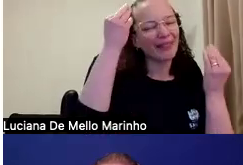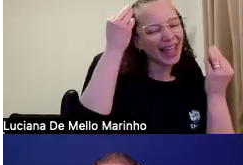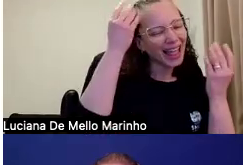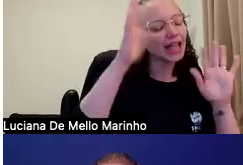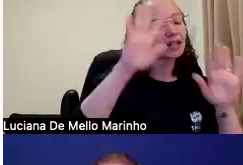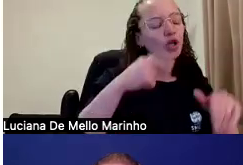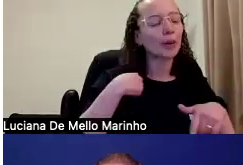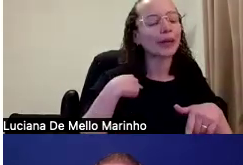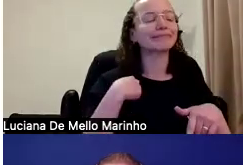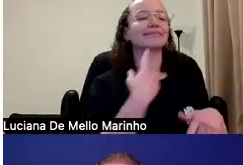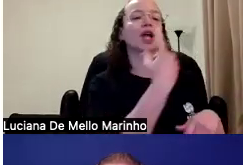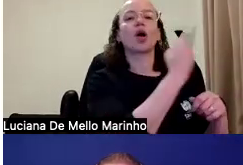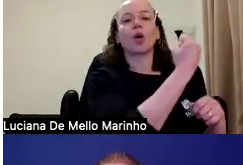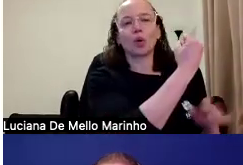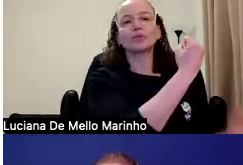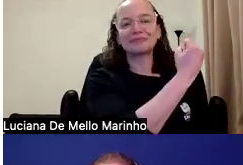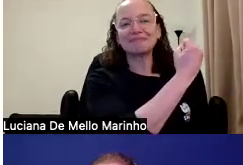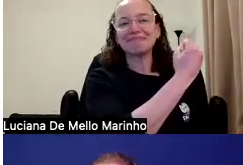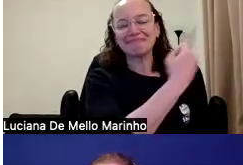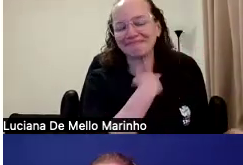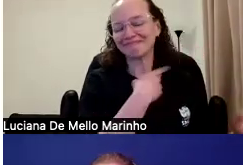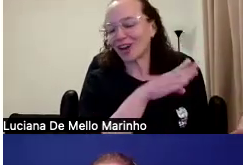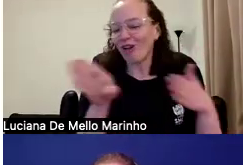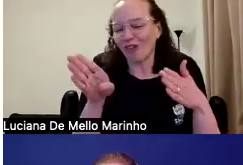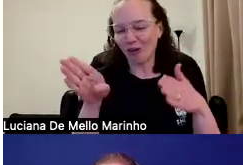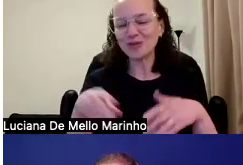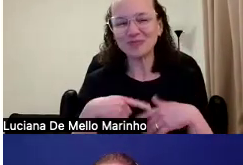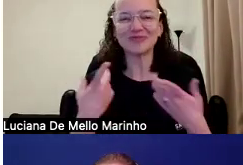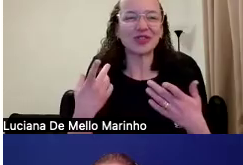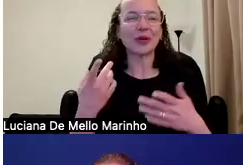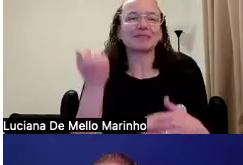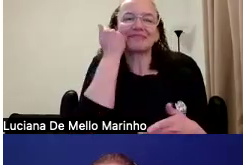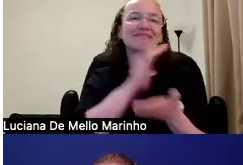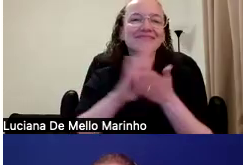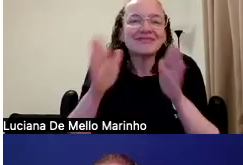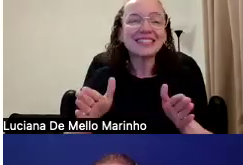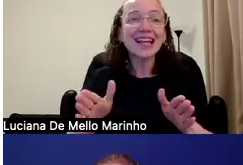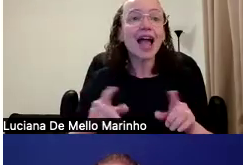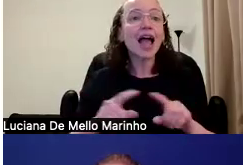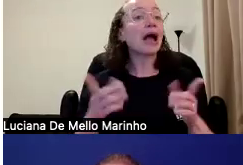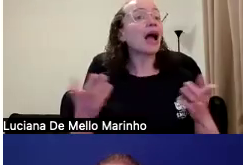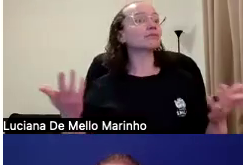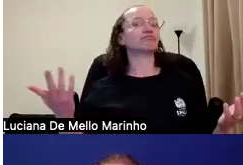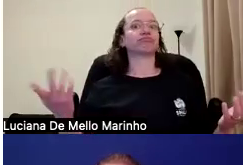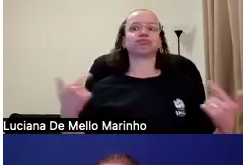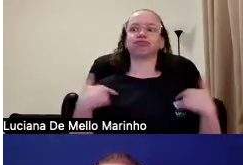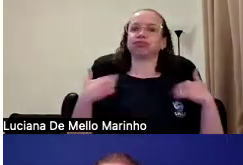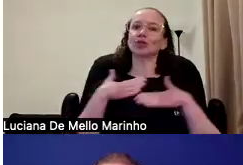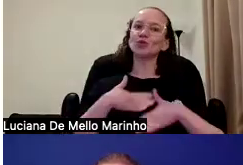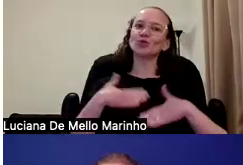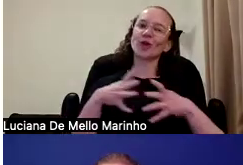of investments and thinking about what to do. So I kind of put that on hold for now. And so I am a